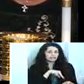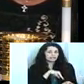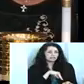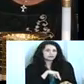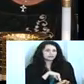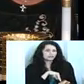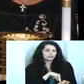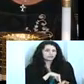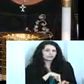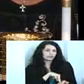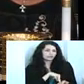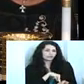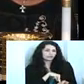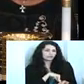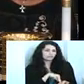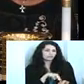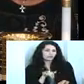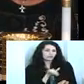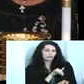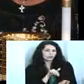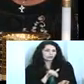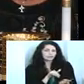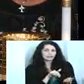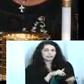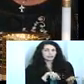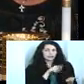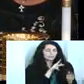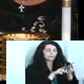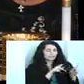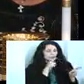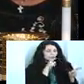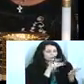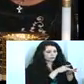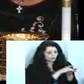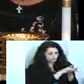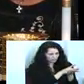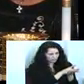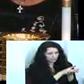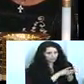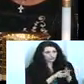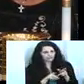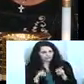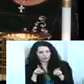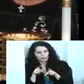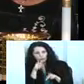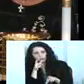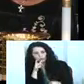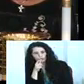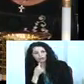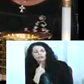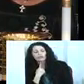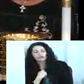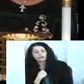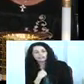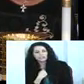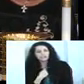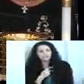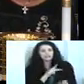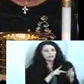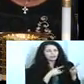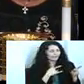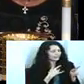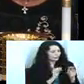been rejected, for those who are thirsty, for those who feel that they have no